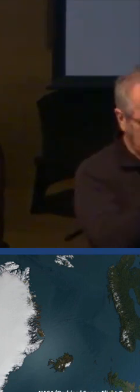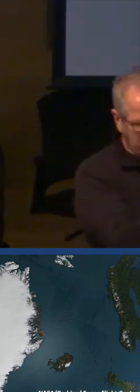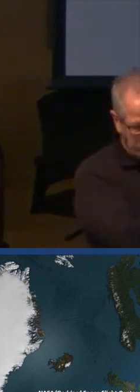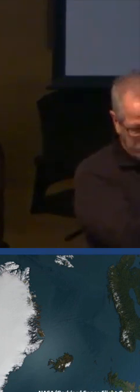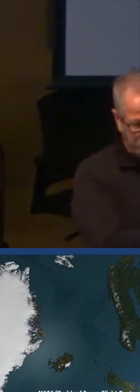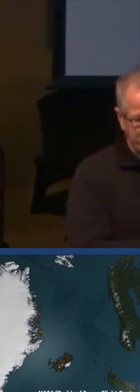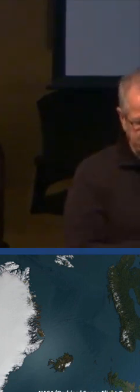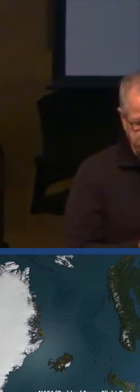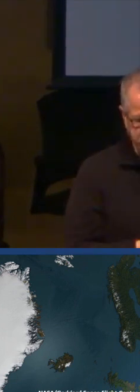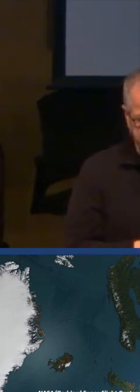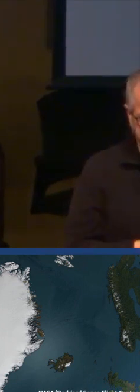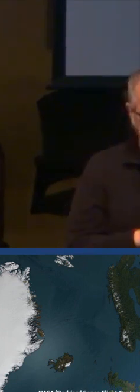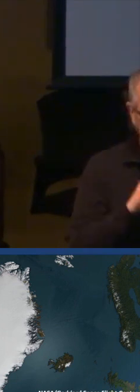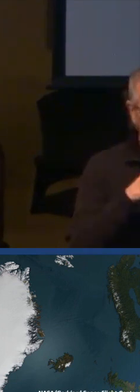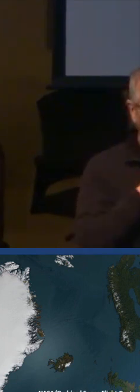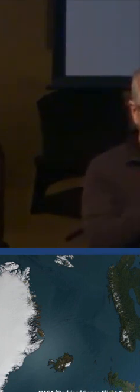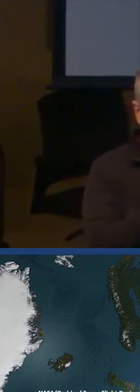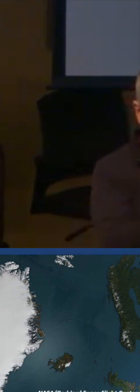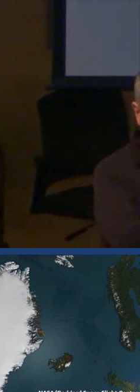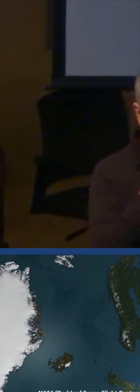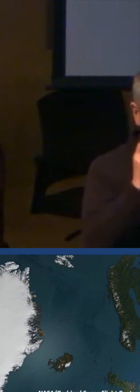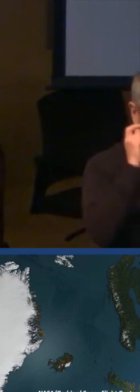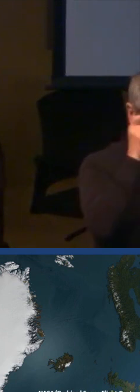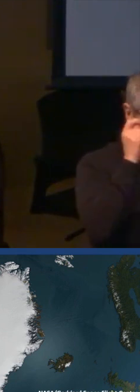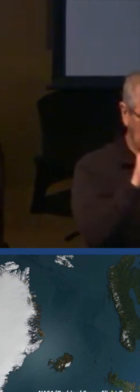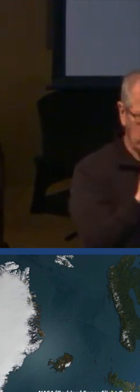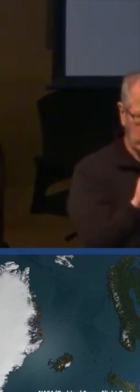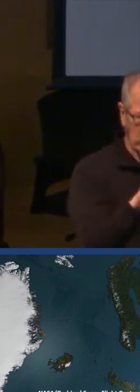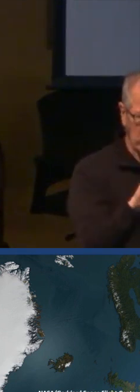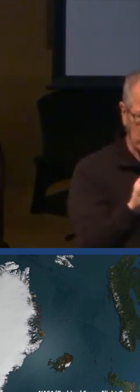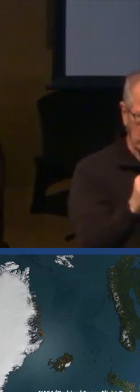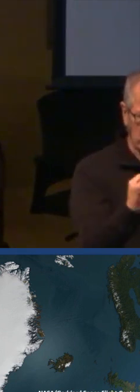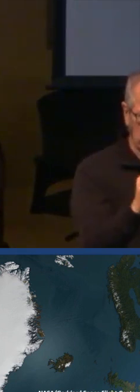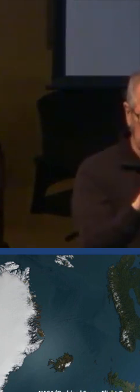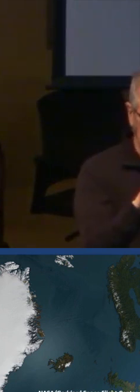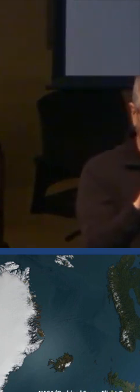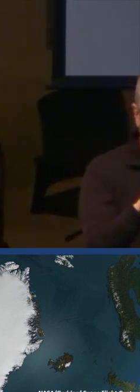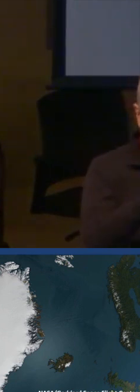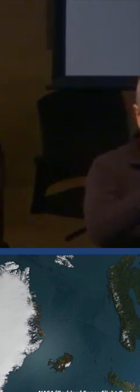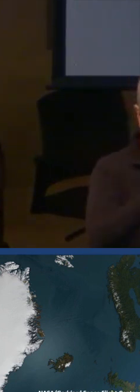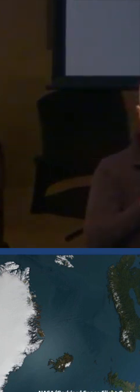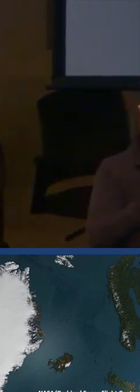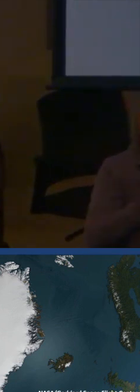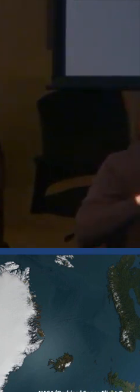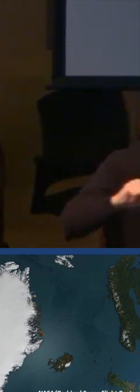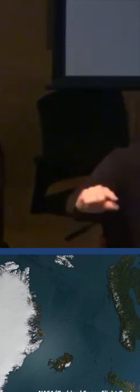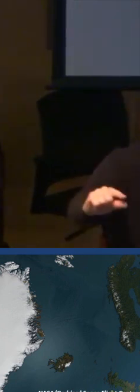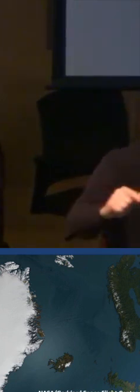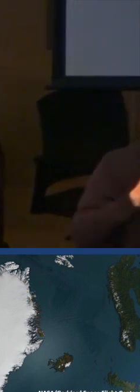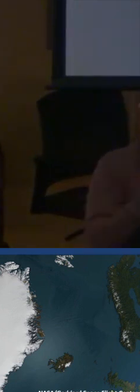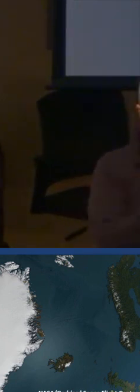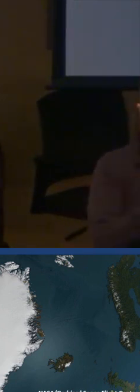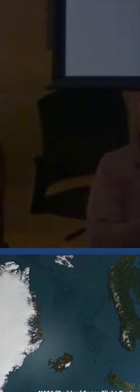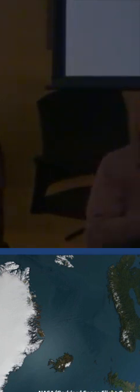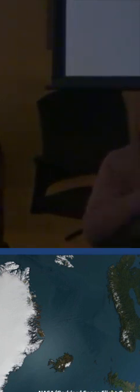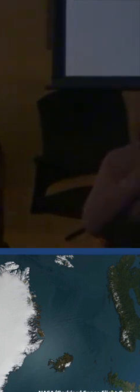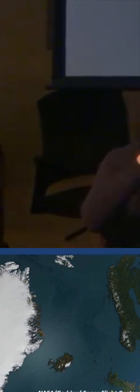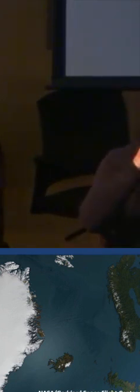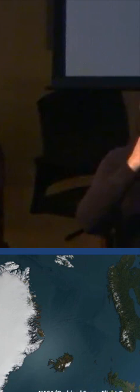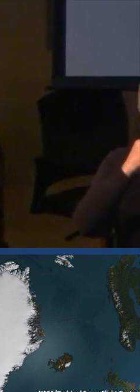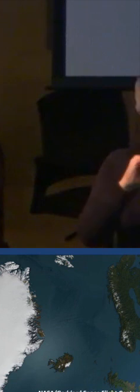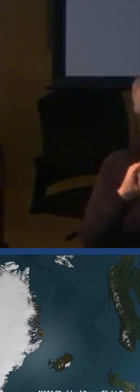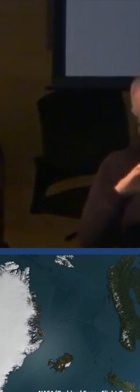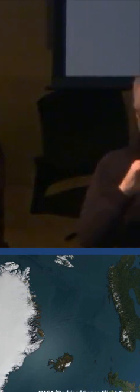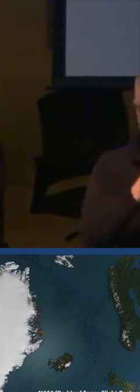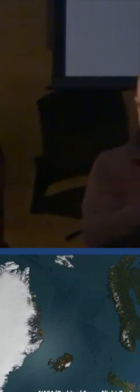The Greenland ice sheet is a large volume of ice sitting over the island of Greenland. And just